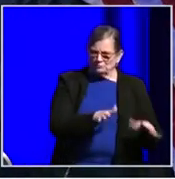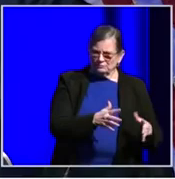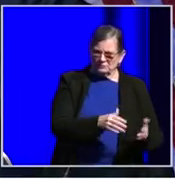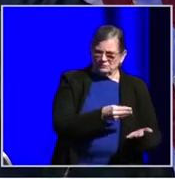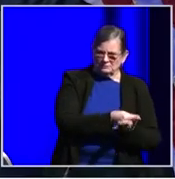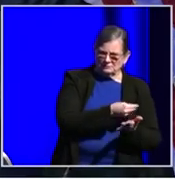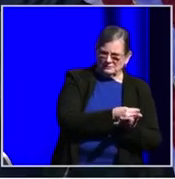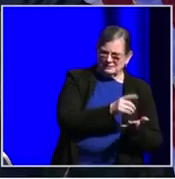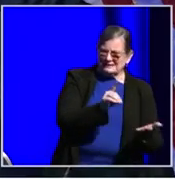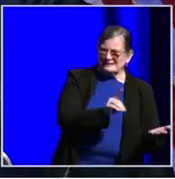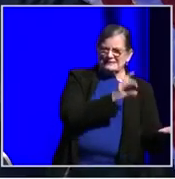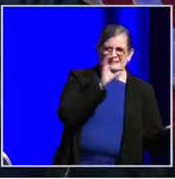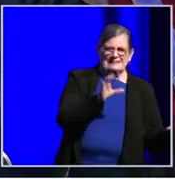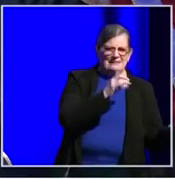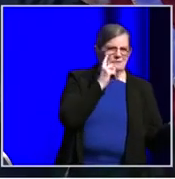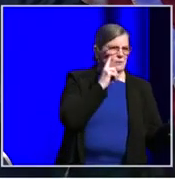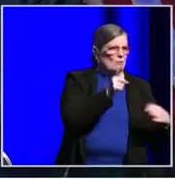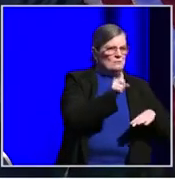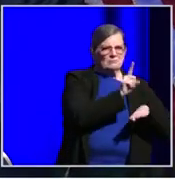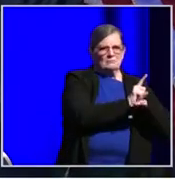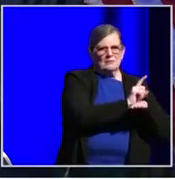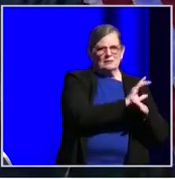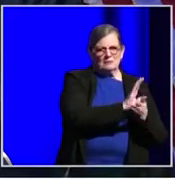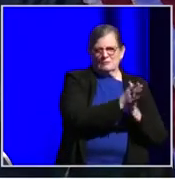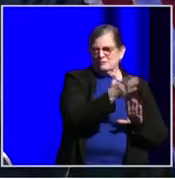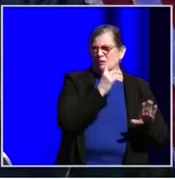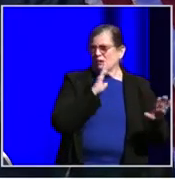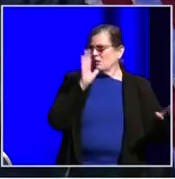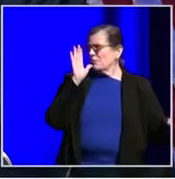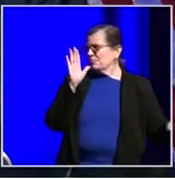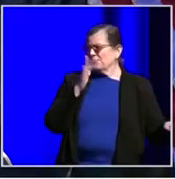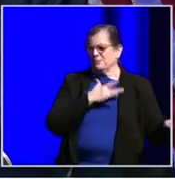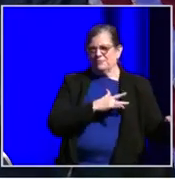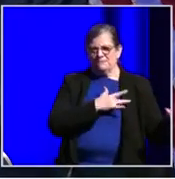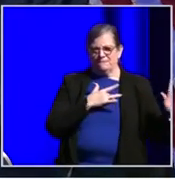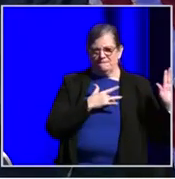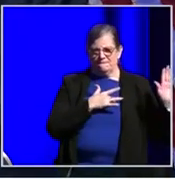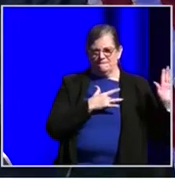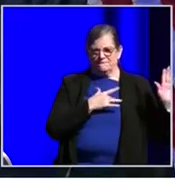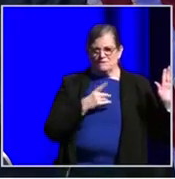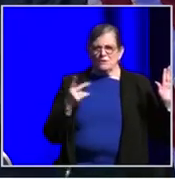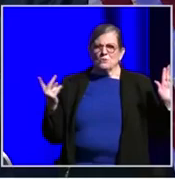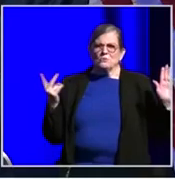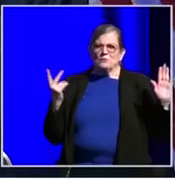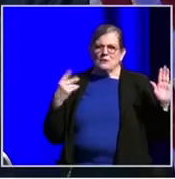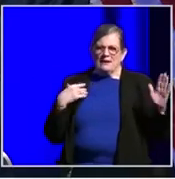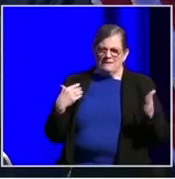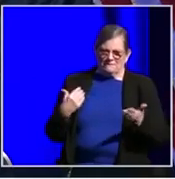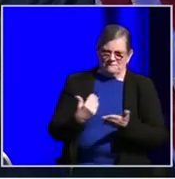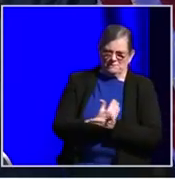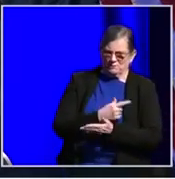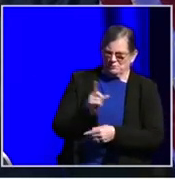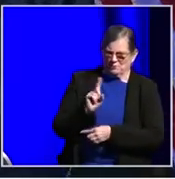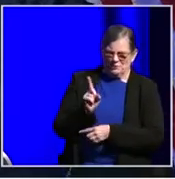Columbia, and Tom and I have received new instructions about where they have to stand. Yes,